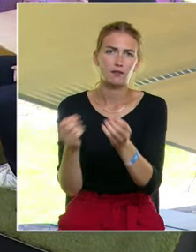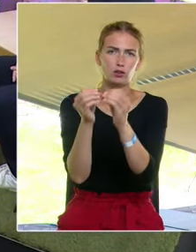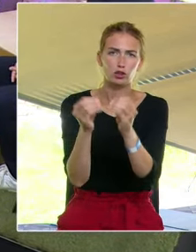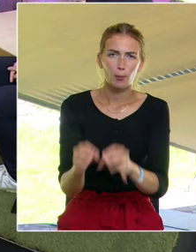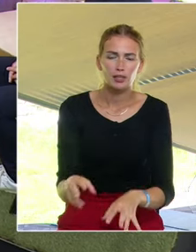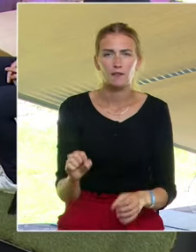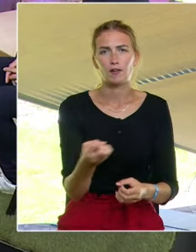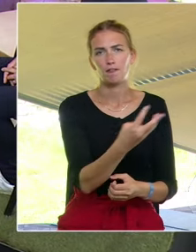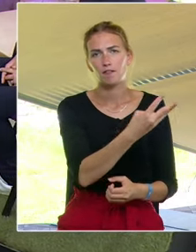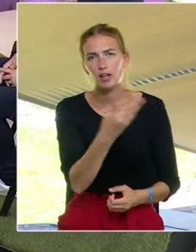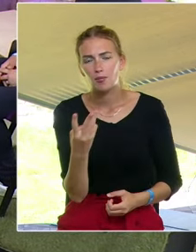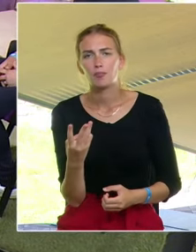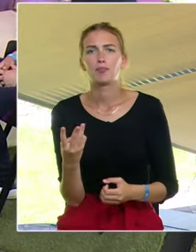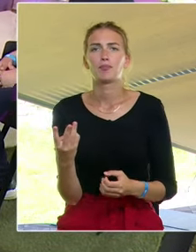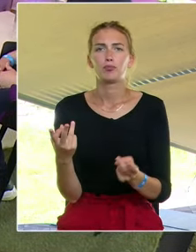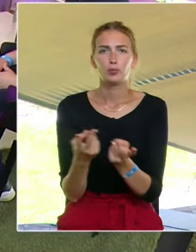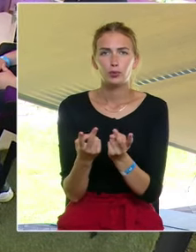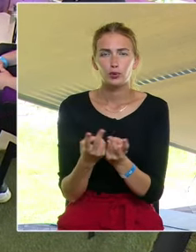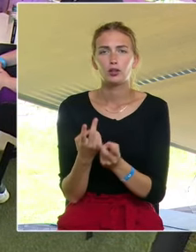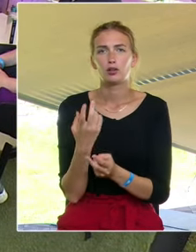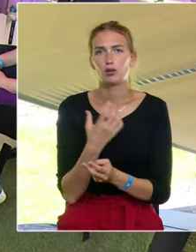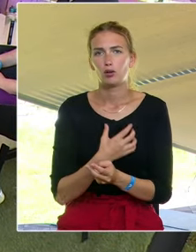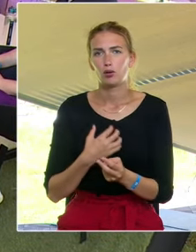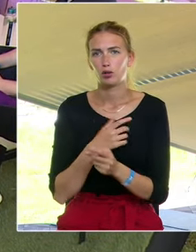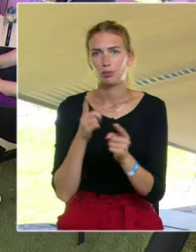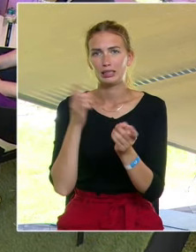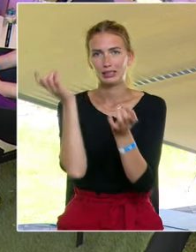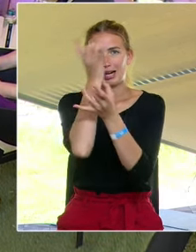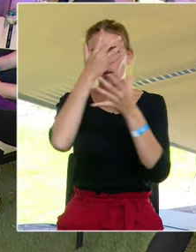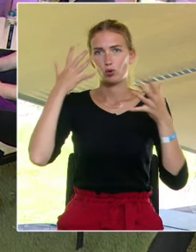and we're still living in a very human-centric culture, sort of an sphere,